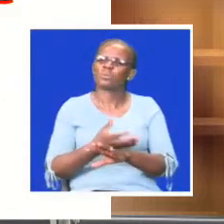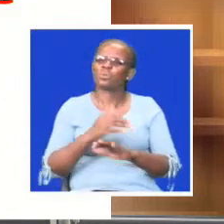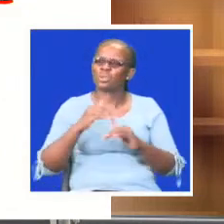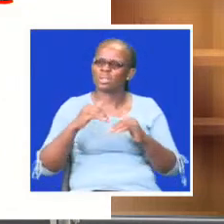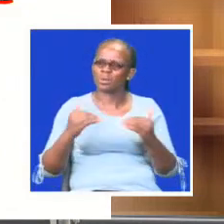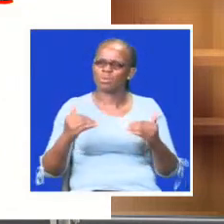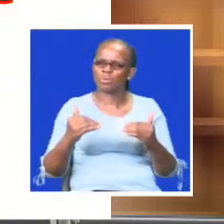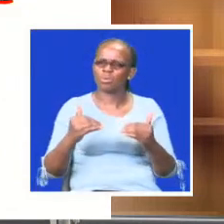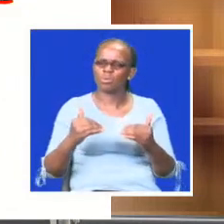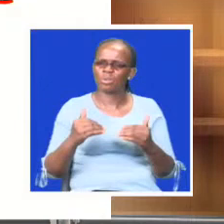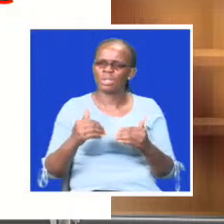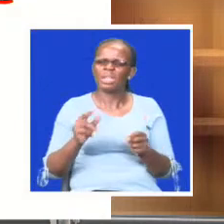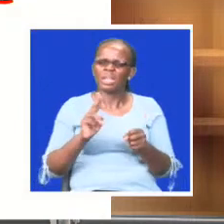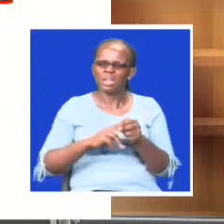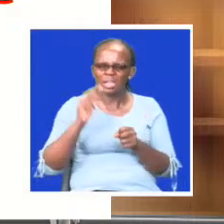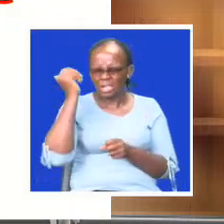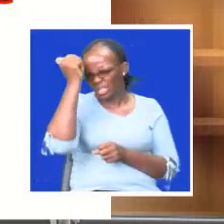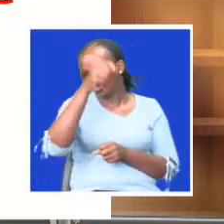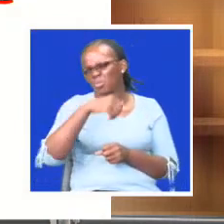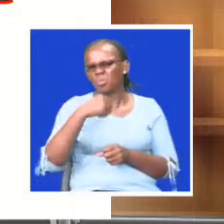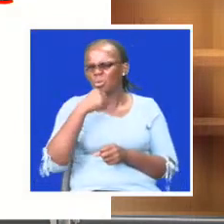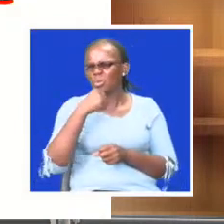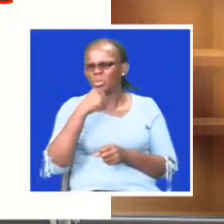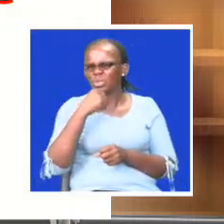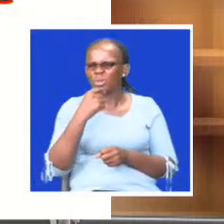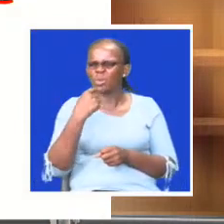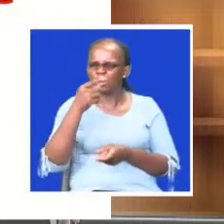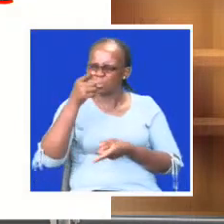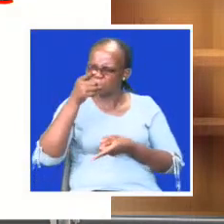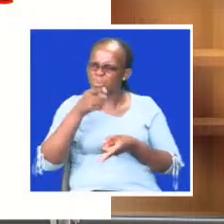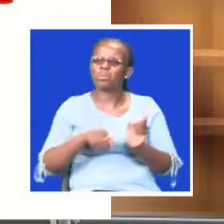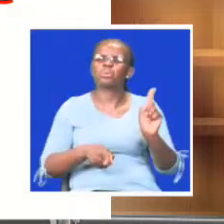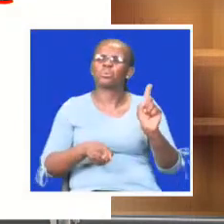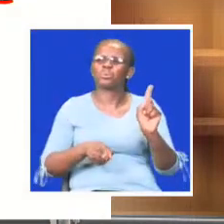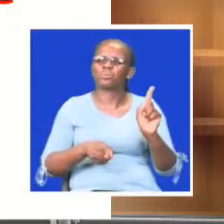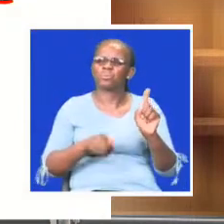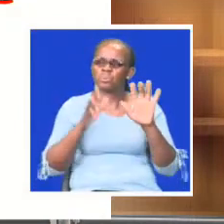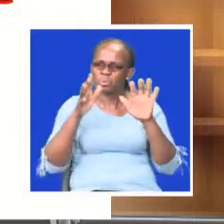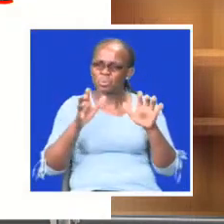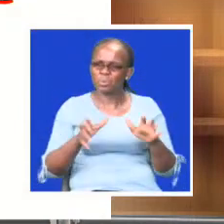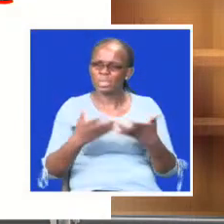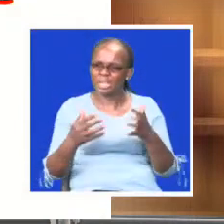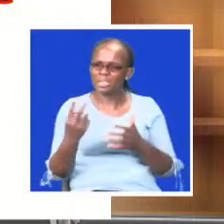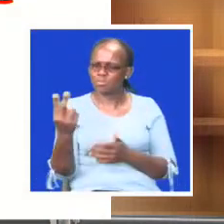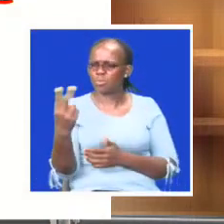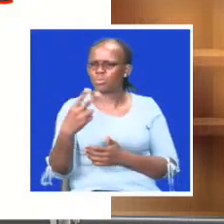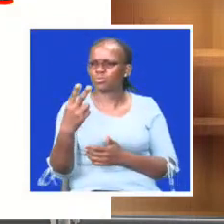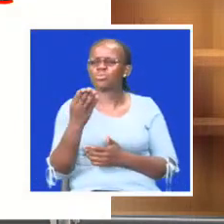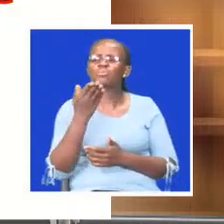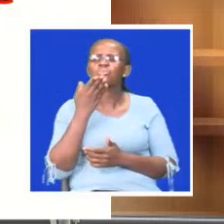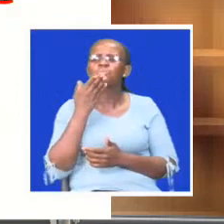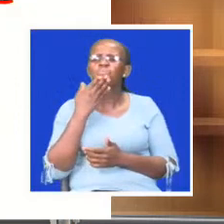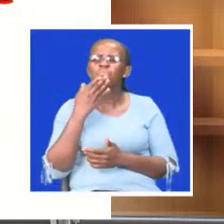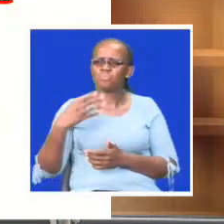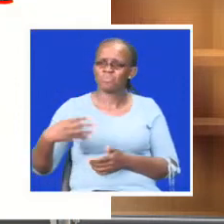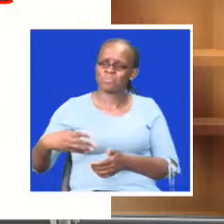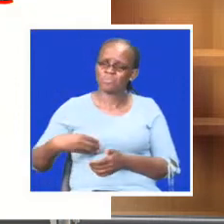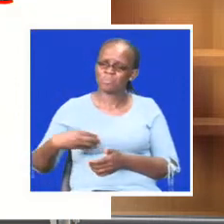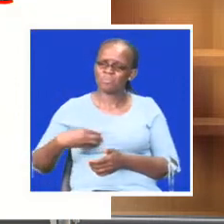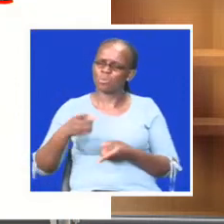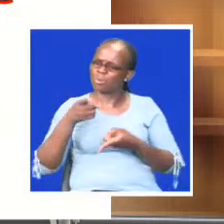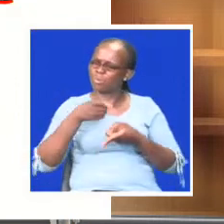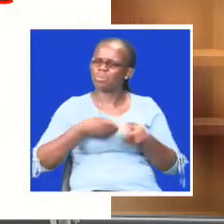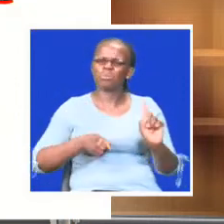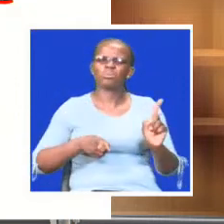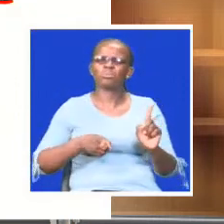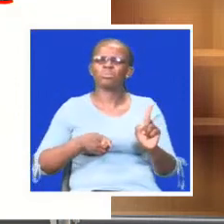drove Adam and Eve away from the Garden of Eden. He drove them away from the